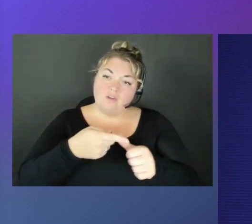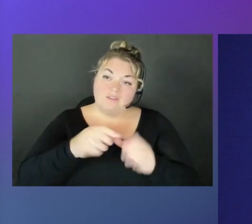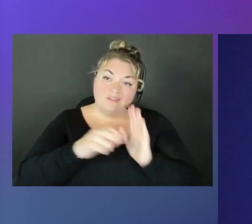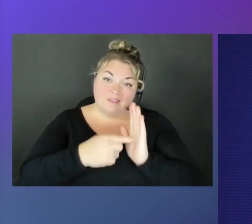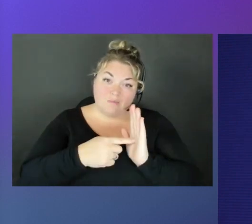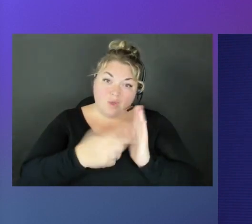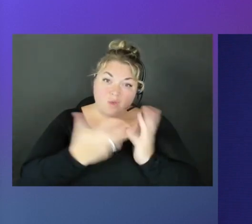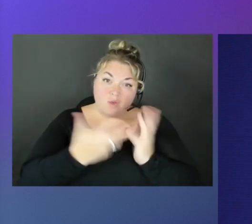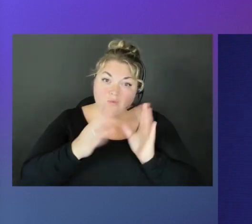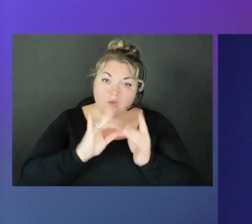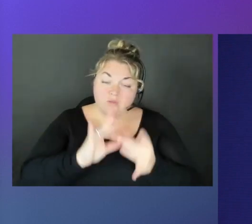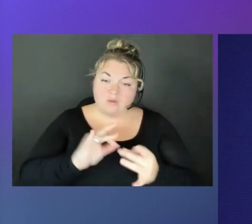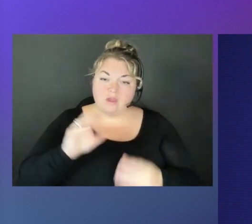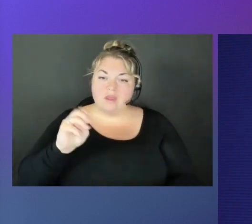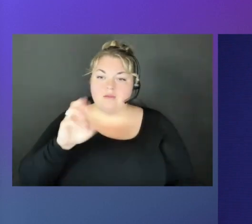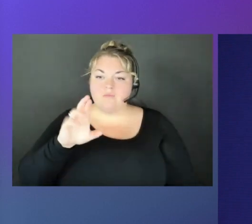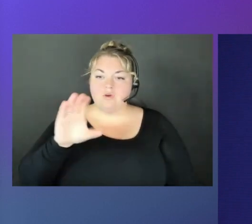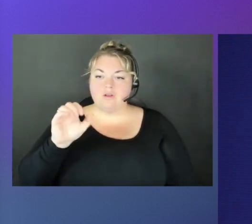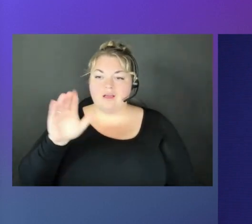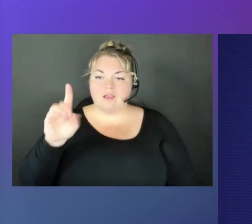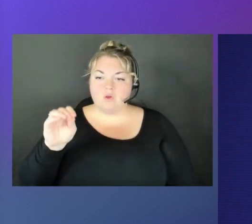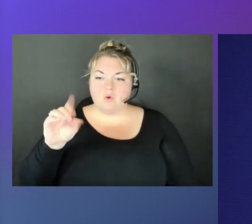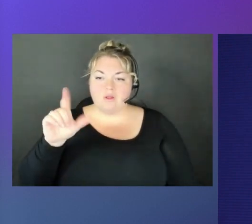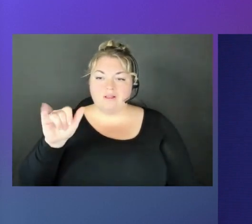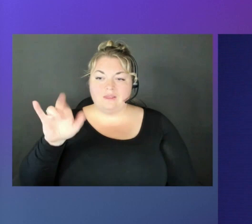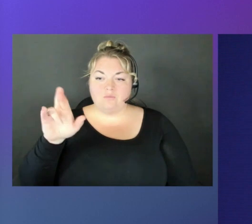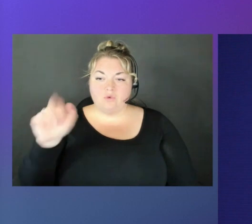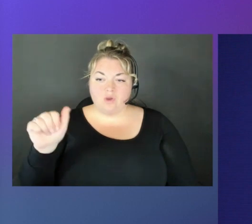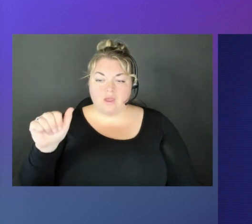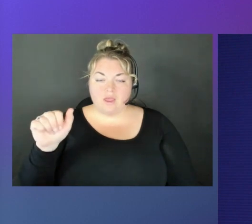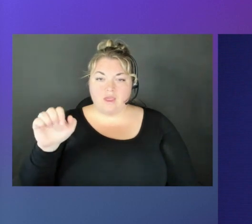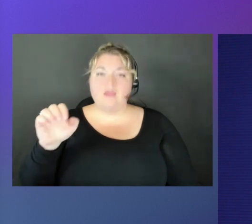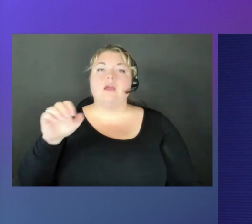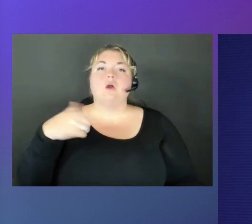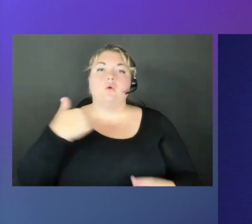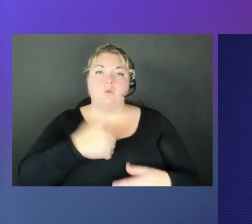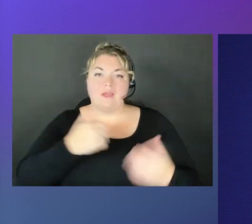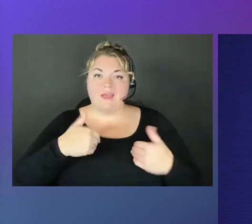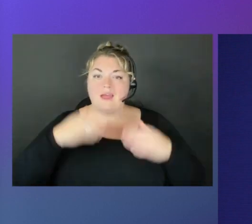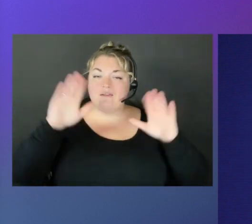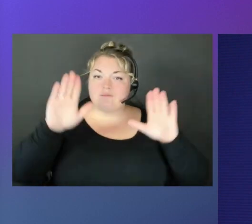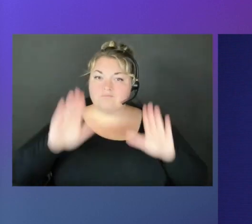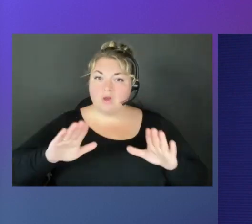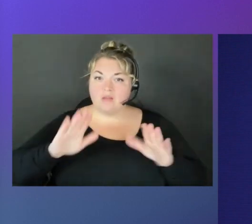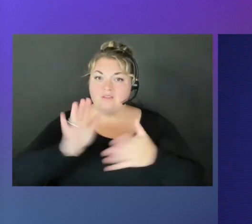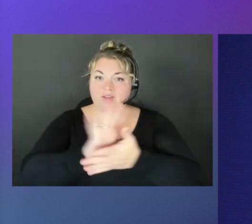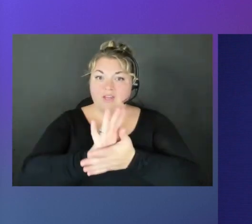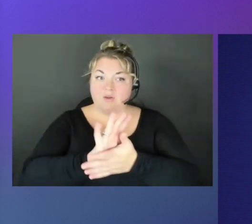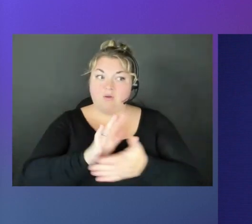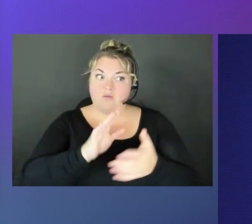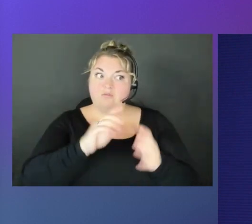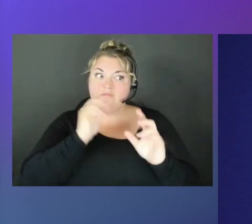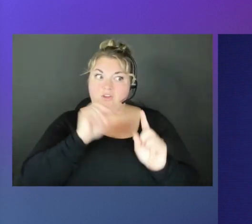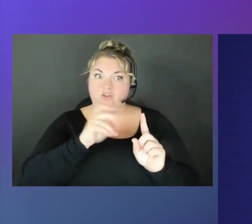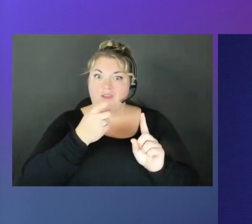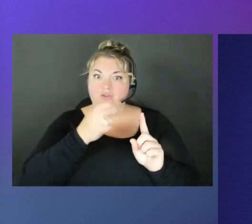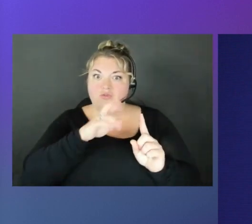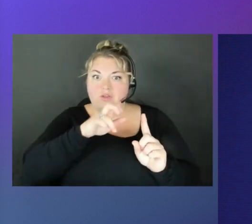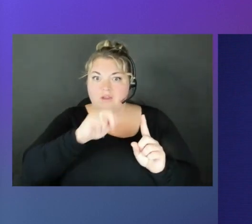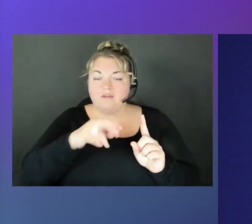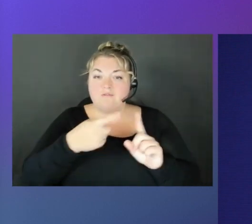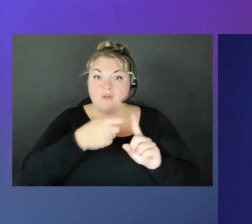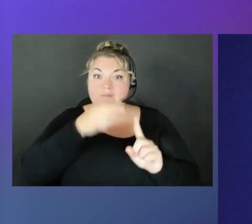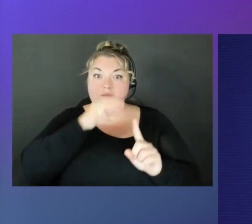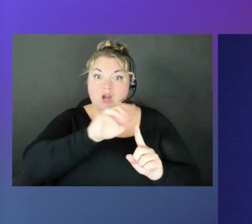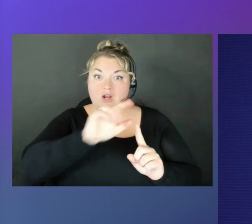is Mercado Livre. Okay. We have an awesome video featuring Anderson Porfirio from Mercado Livre, which we'll be sharing in just a moment. But I want to